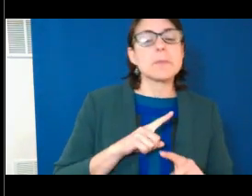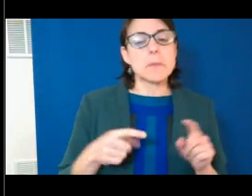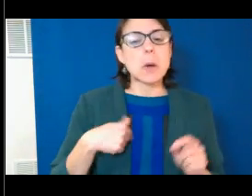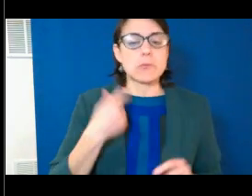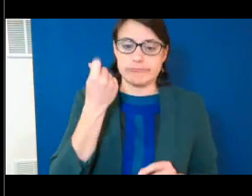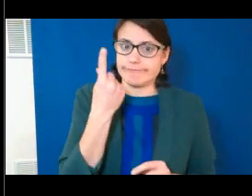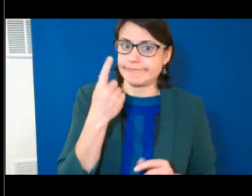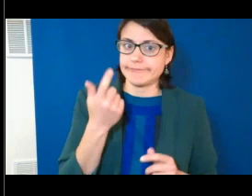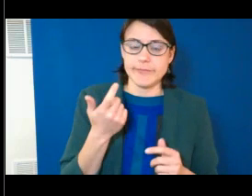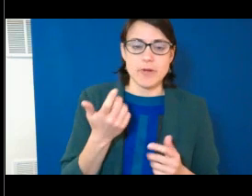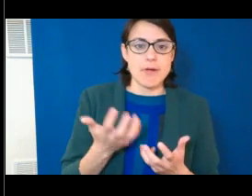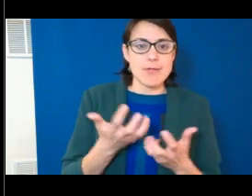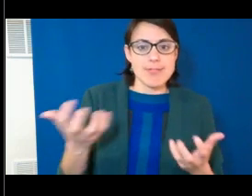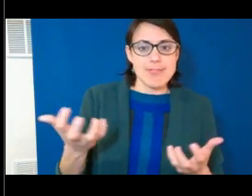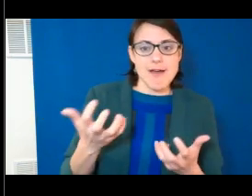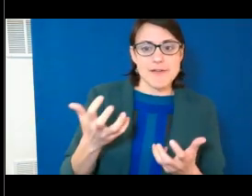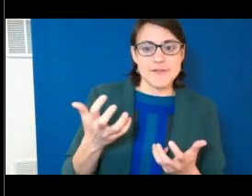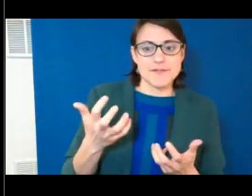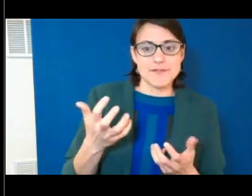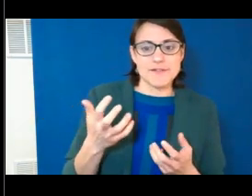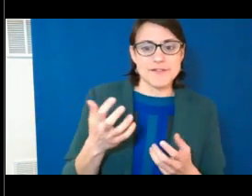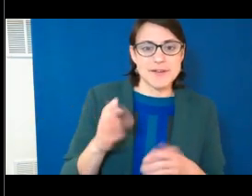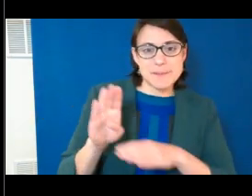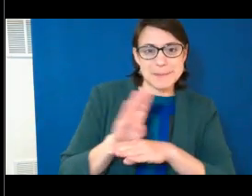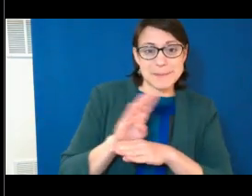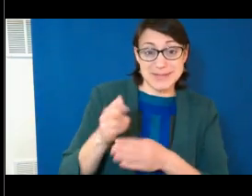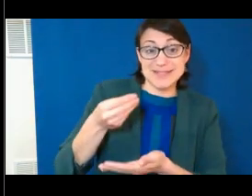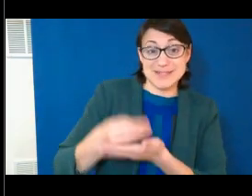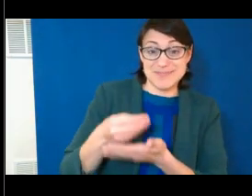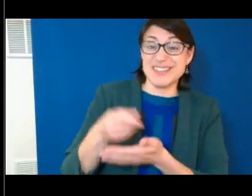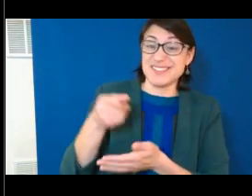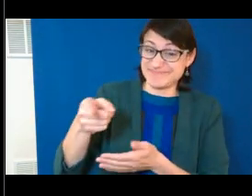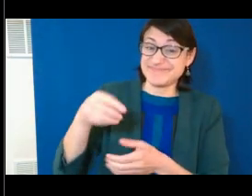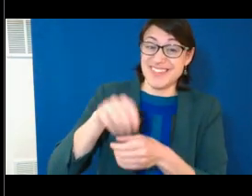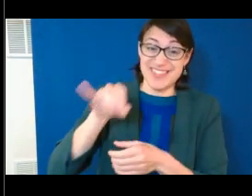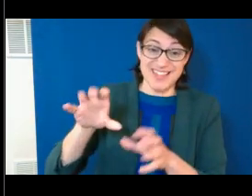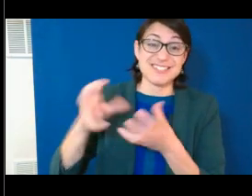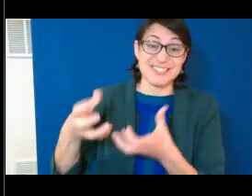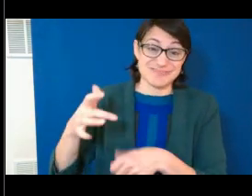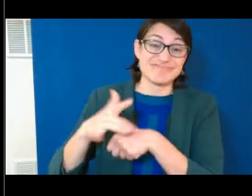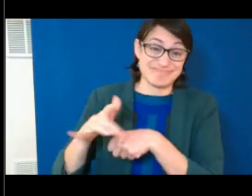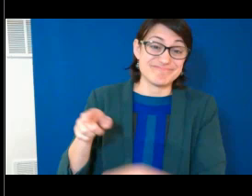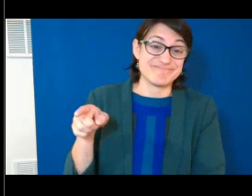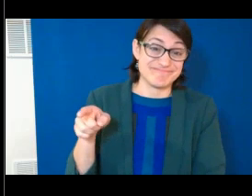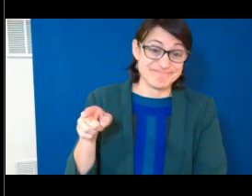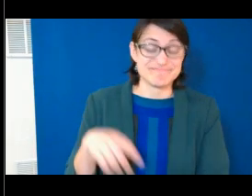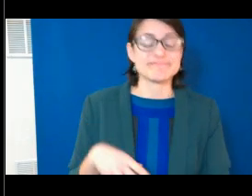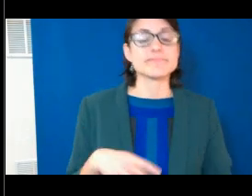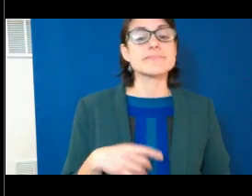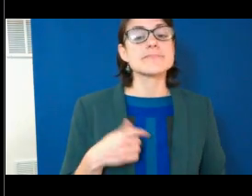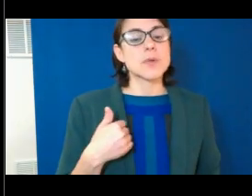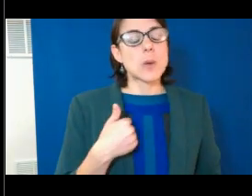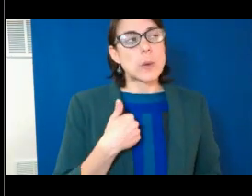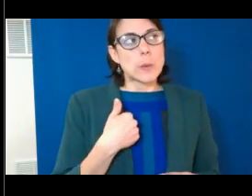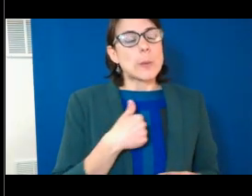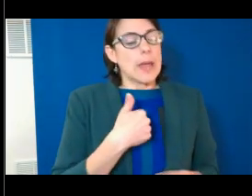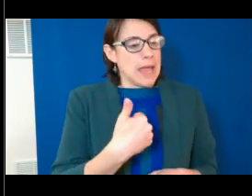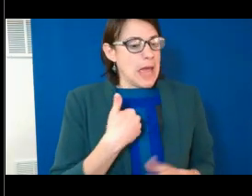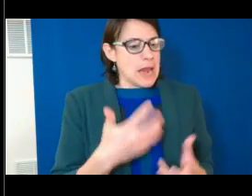sector. And I personally feel, and I brought this to the table with my organization, that change happens from